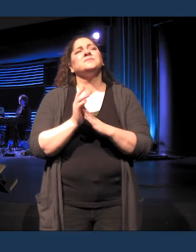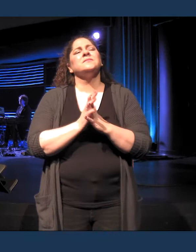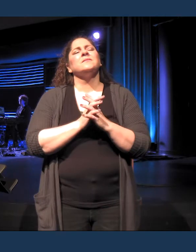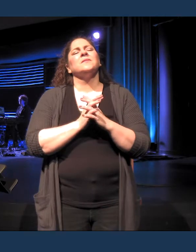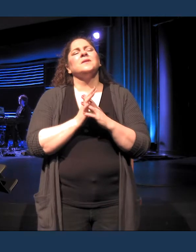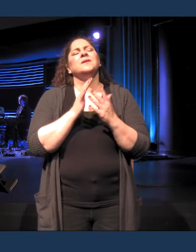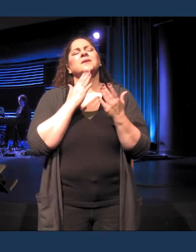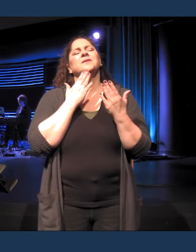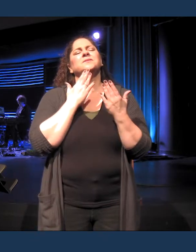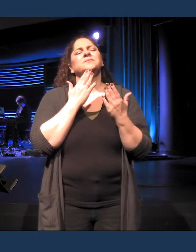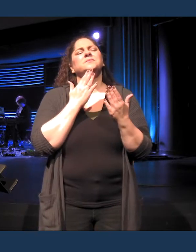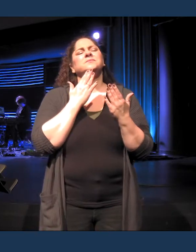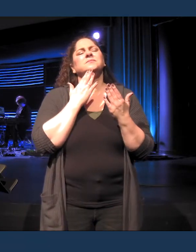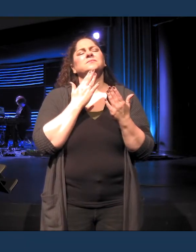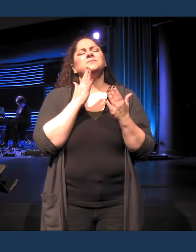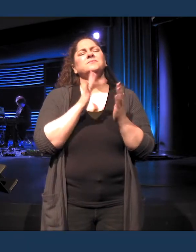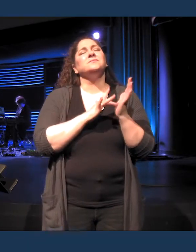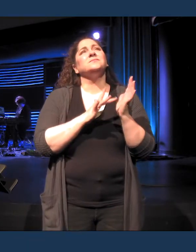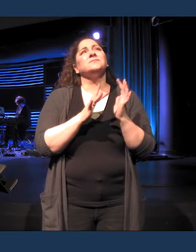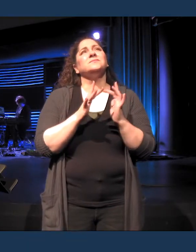Thank you, Jesus.